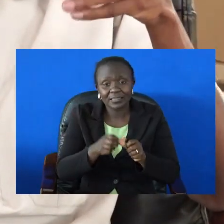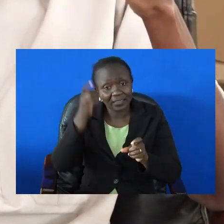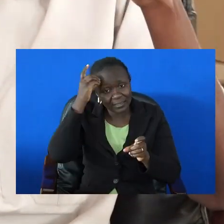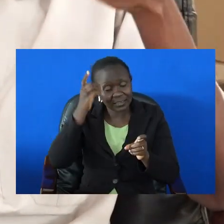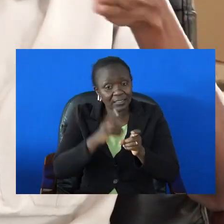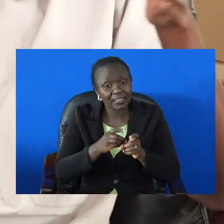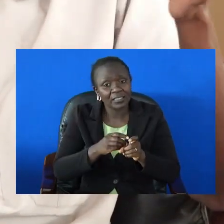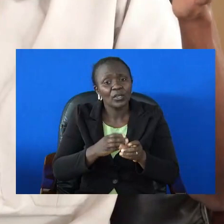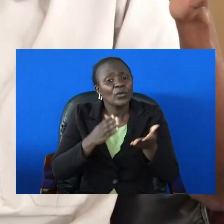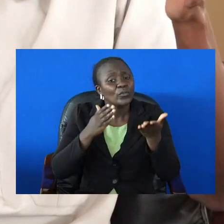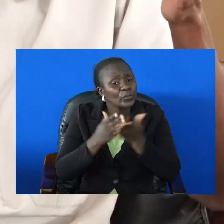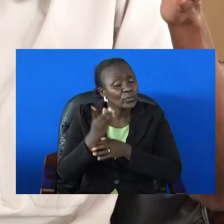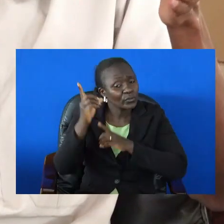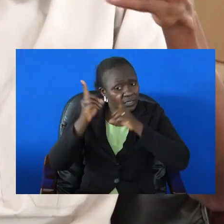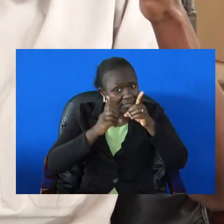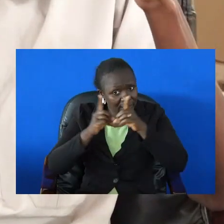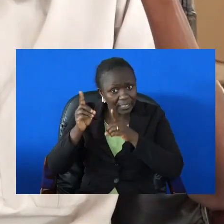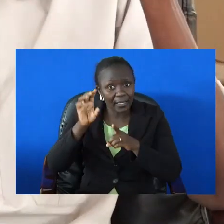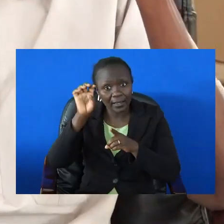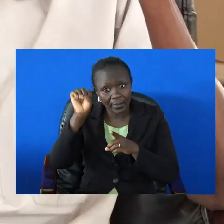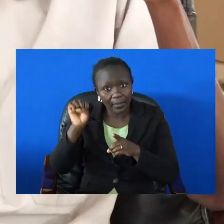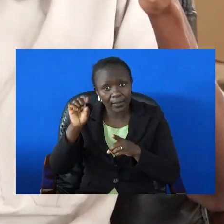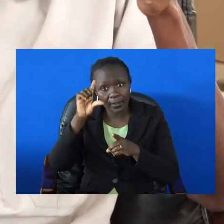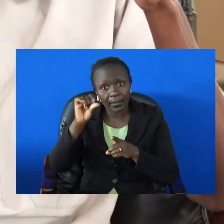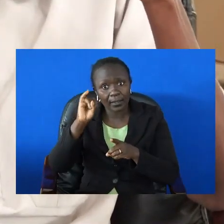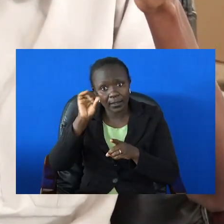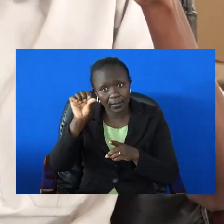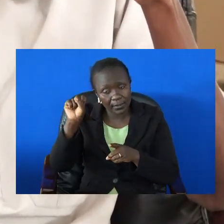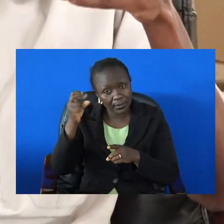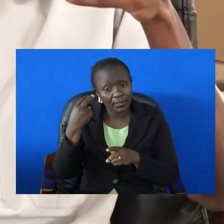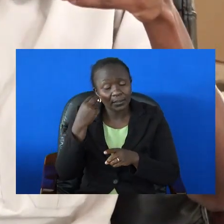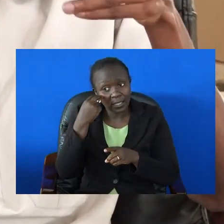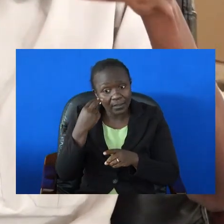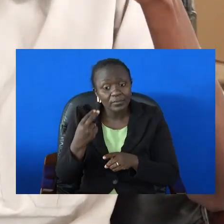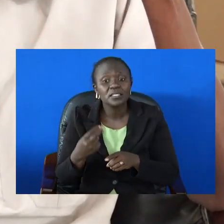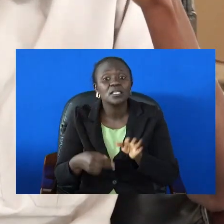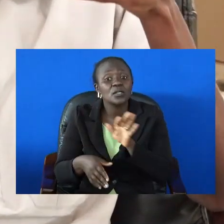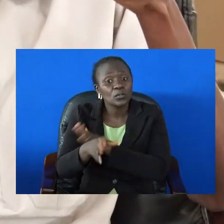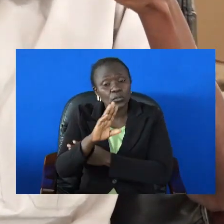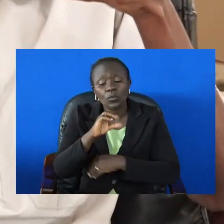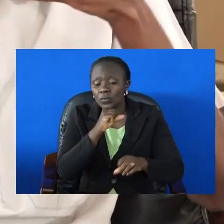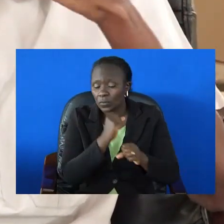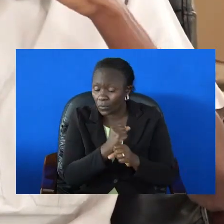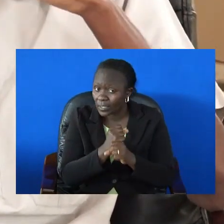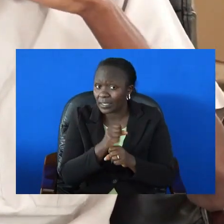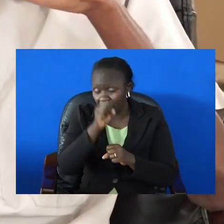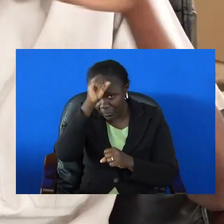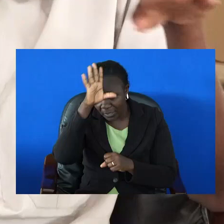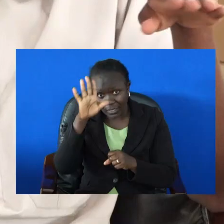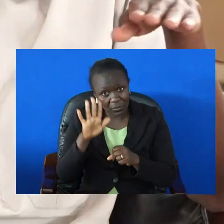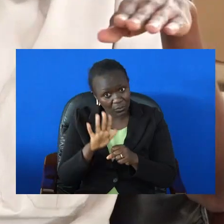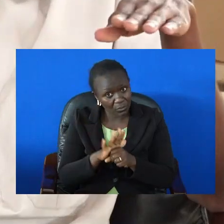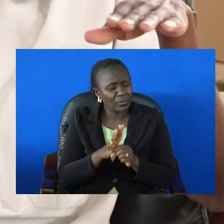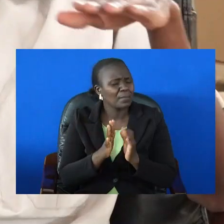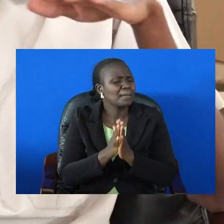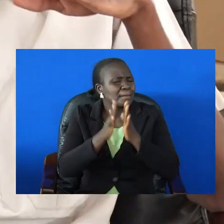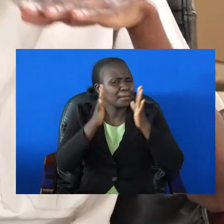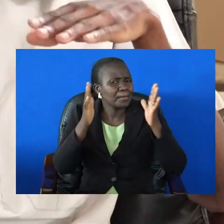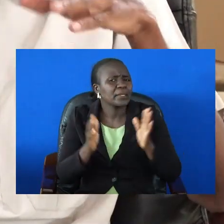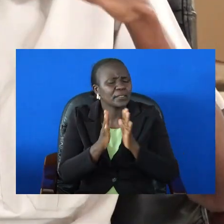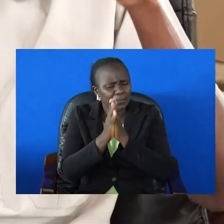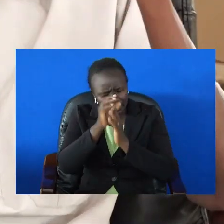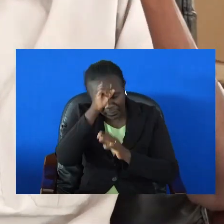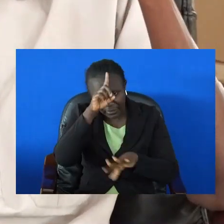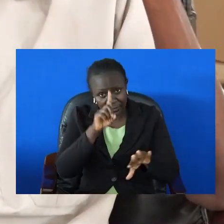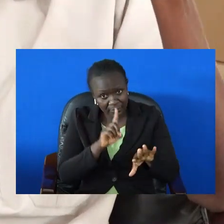that through his journey with Elisha, they had witnessed God's presence. They witnessed God's great miracles. Even at